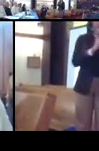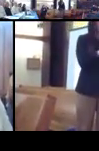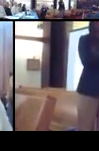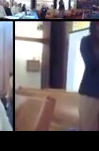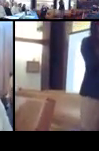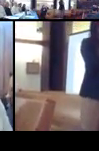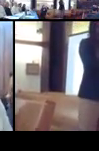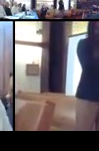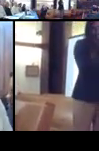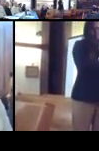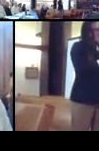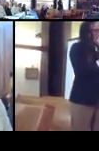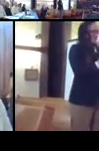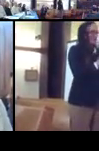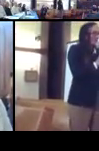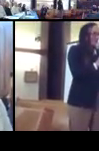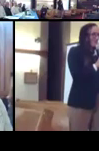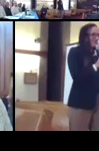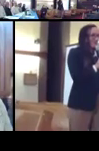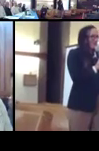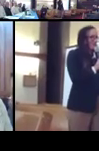There is one.